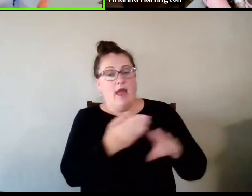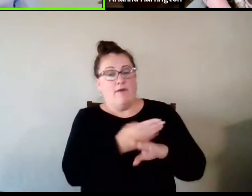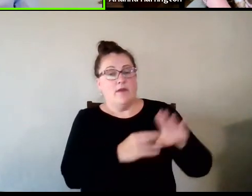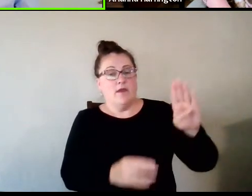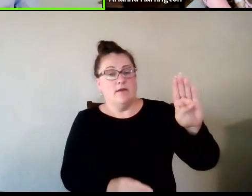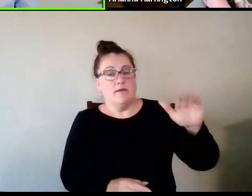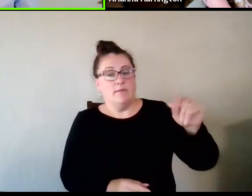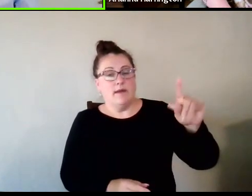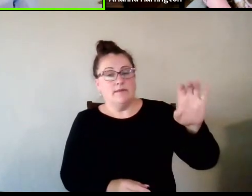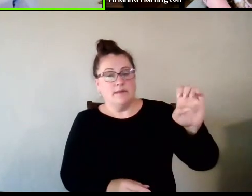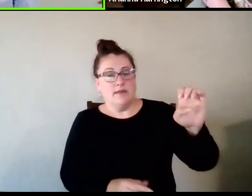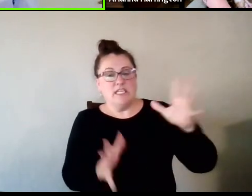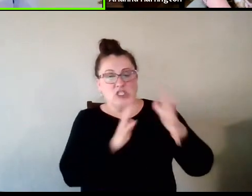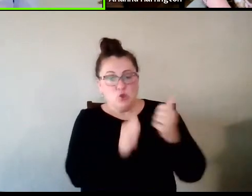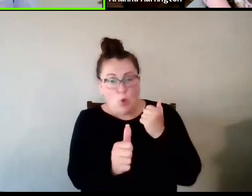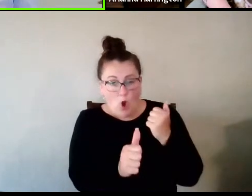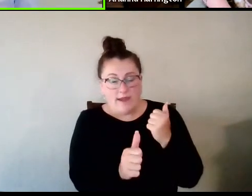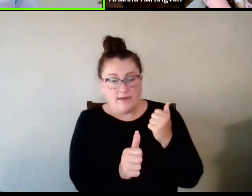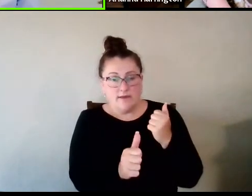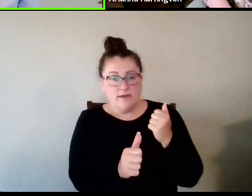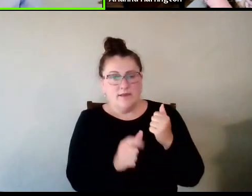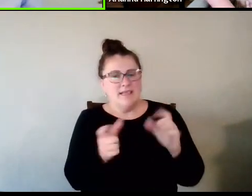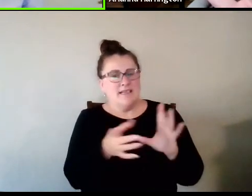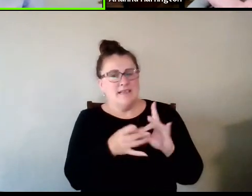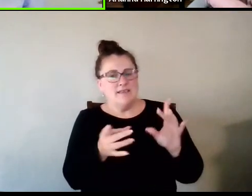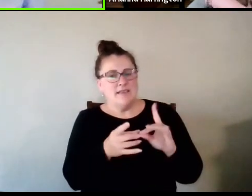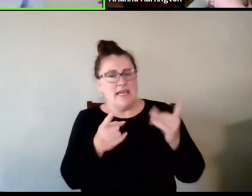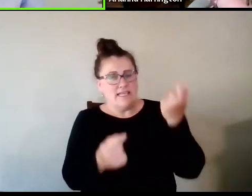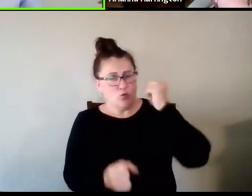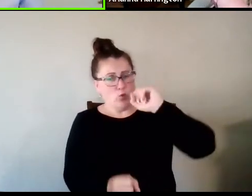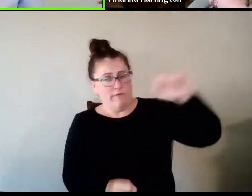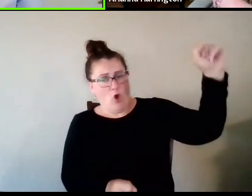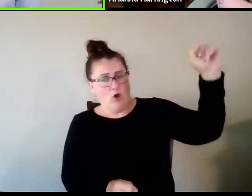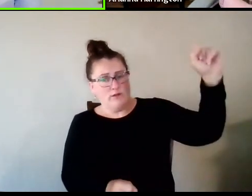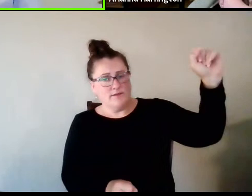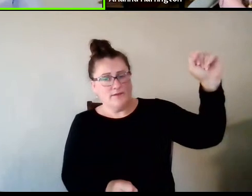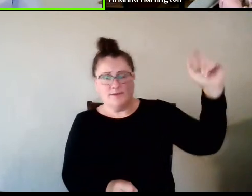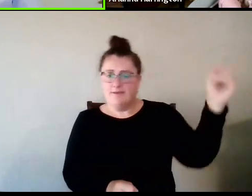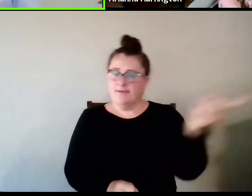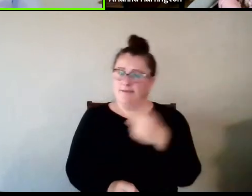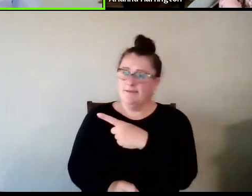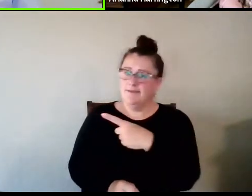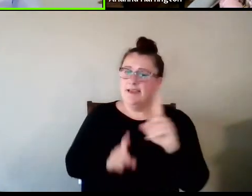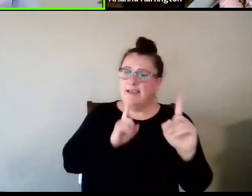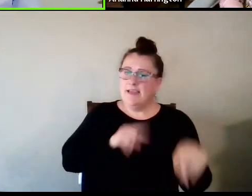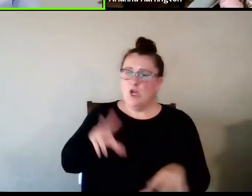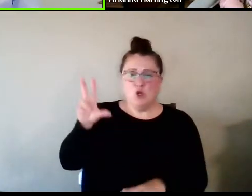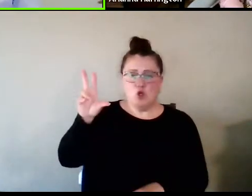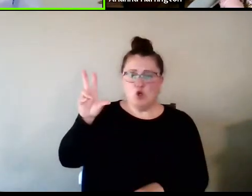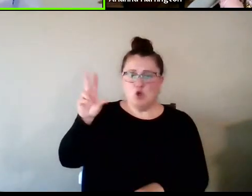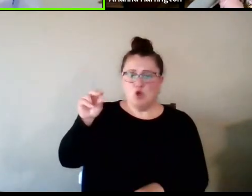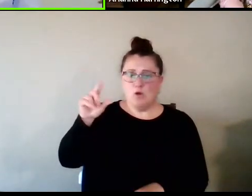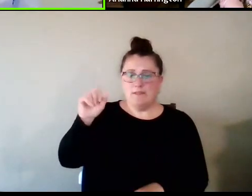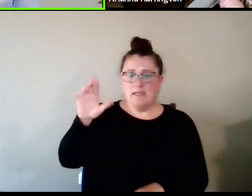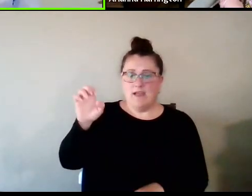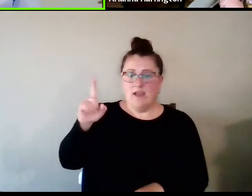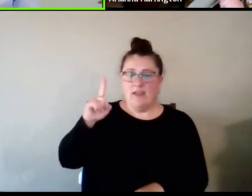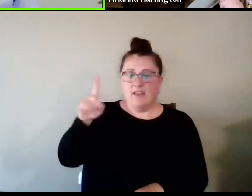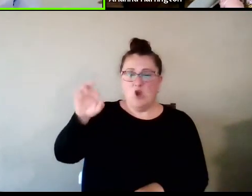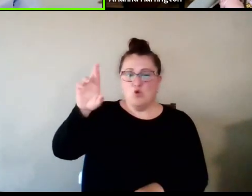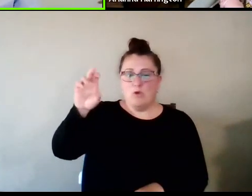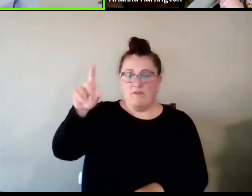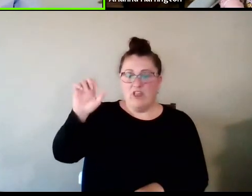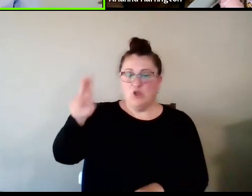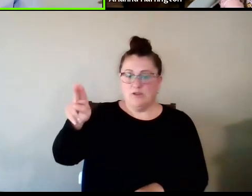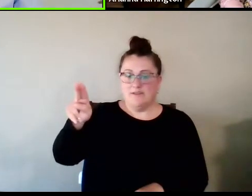been stormed. And he said, "Is this a revolt?" And Monsieur de La Rochefoucauld's answer was, "No, sire, this is a revolution."